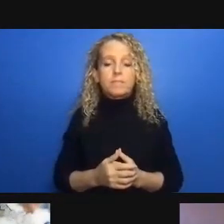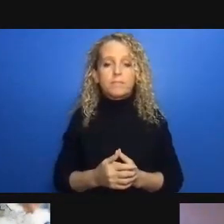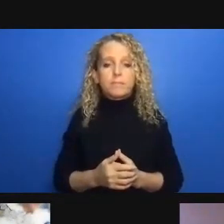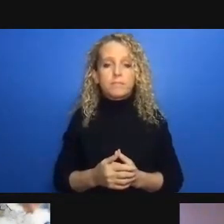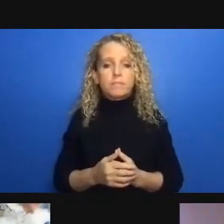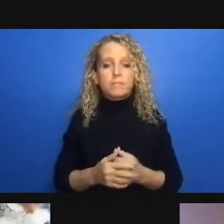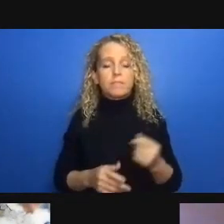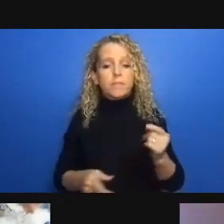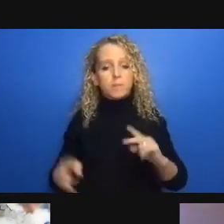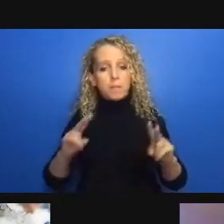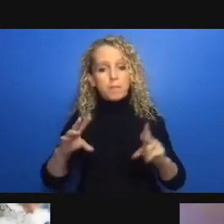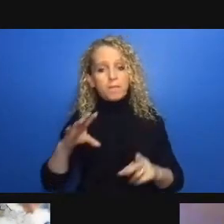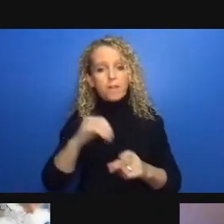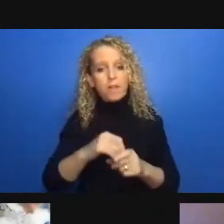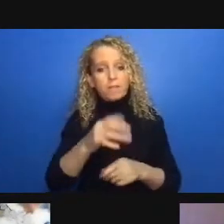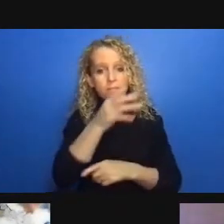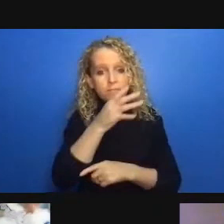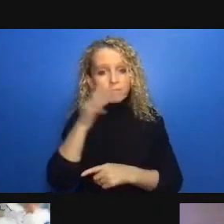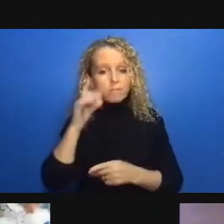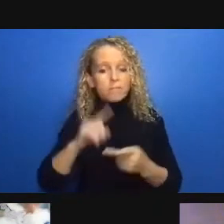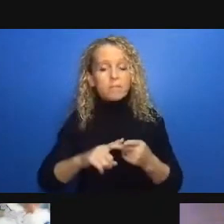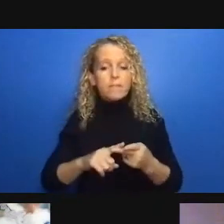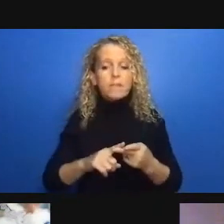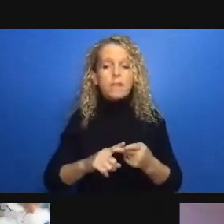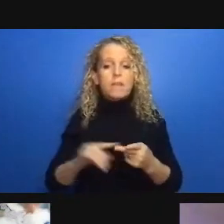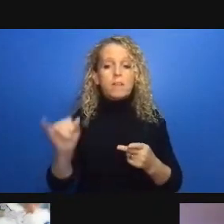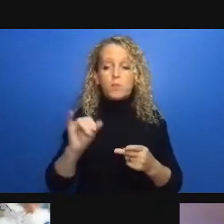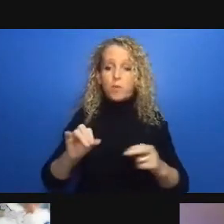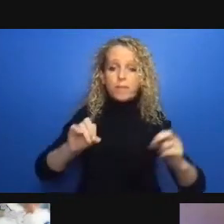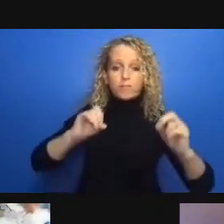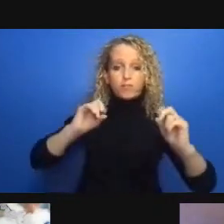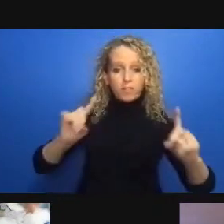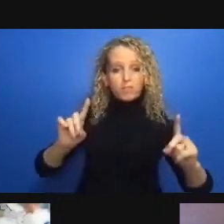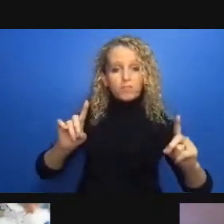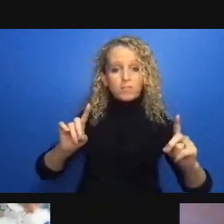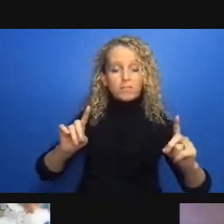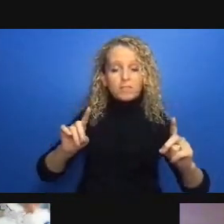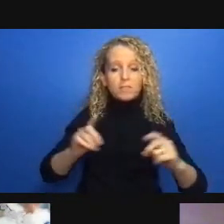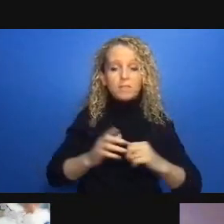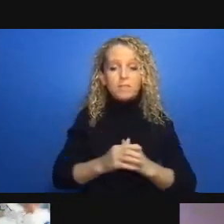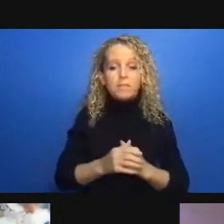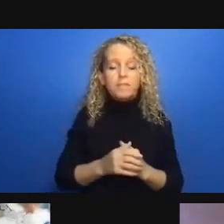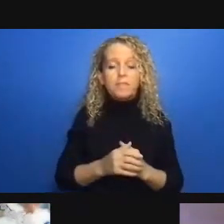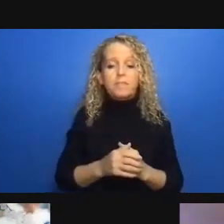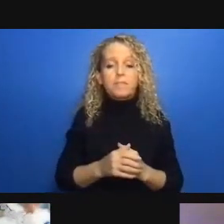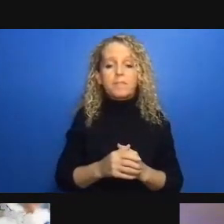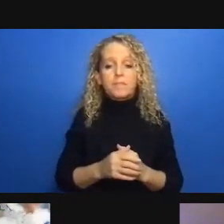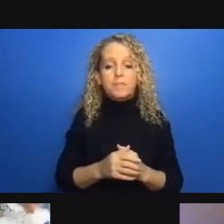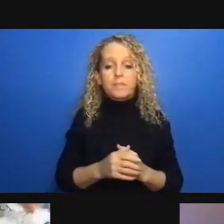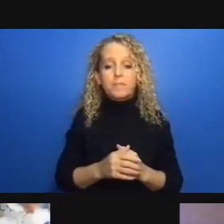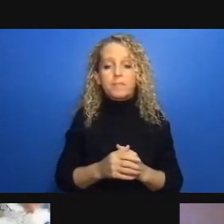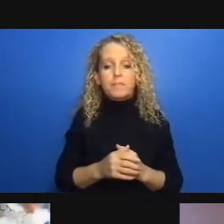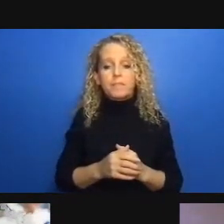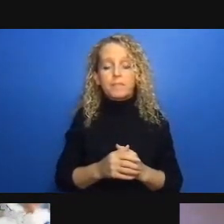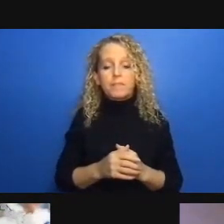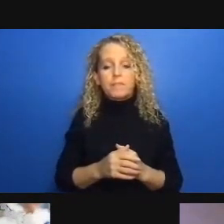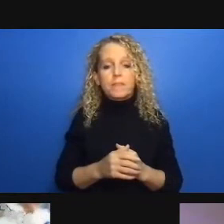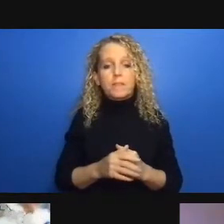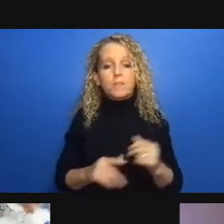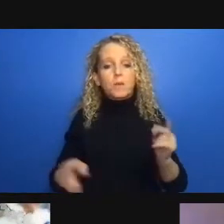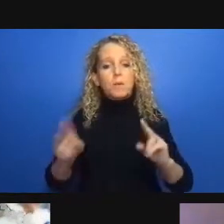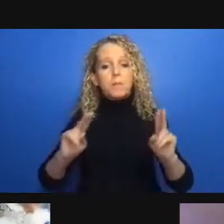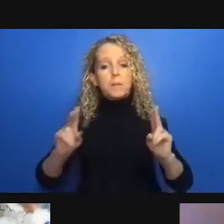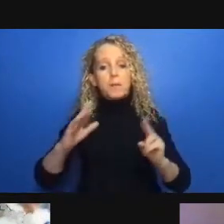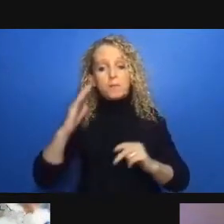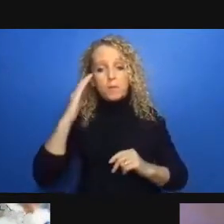employment through education. You know, finding first themselves in a place where they can know that if they come to the